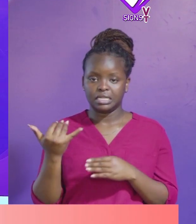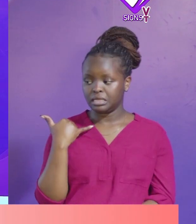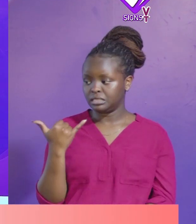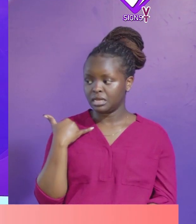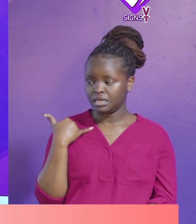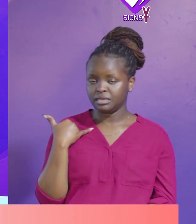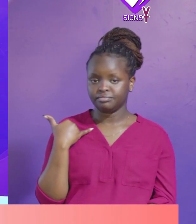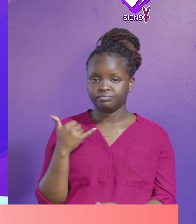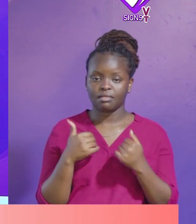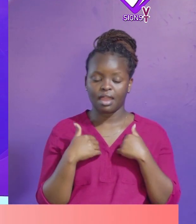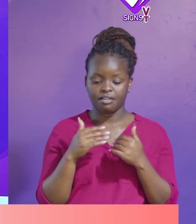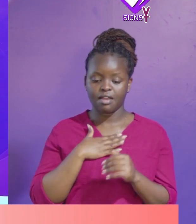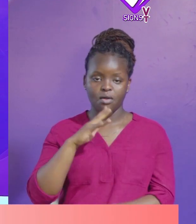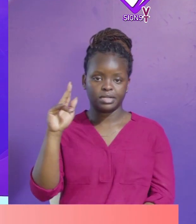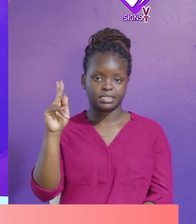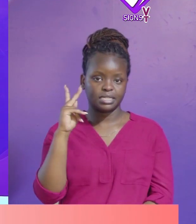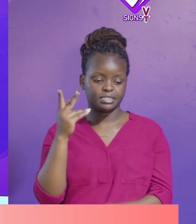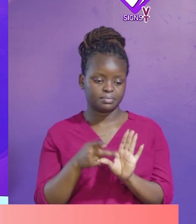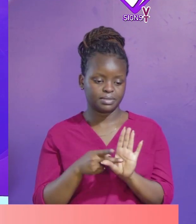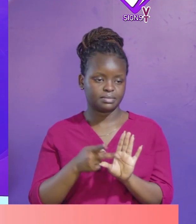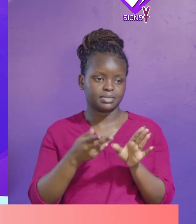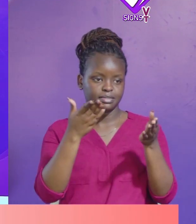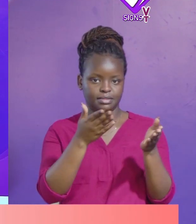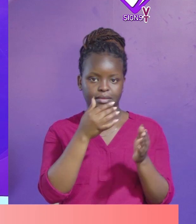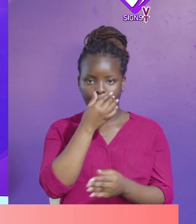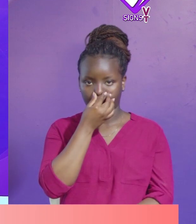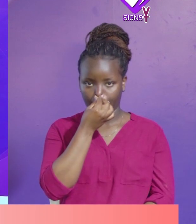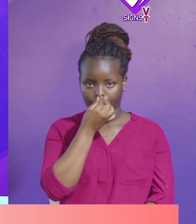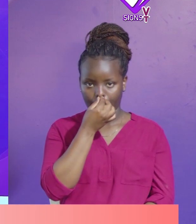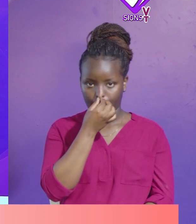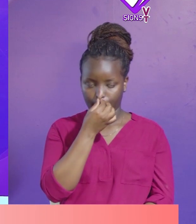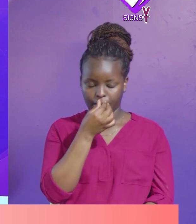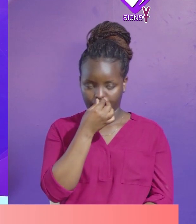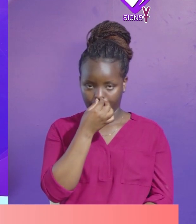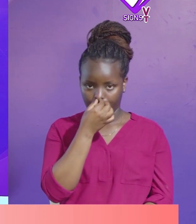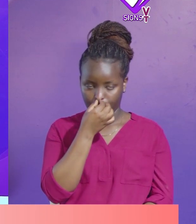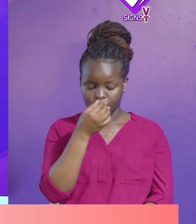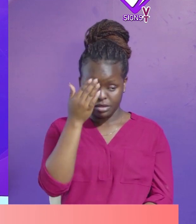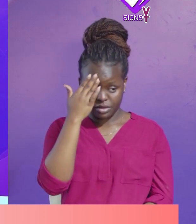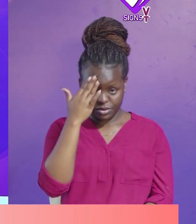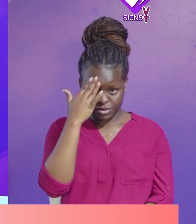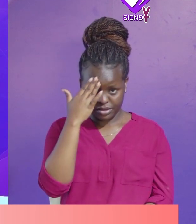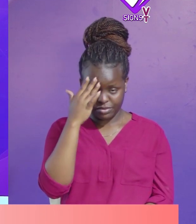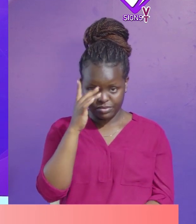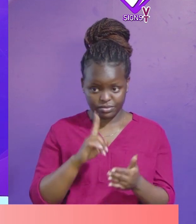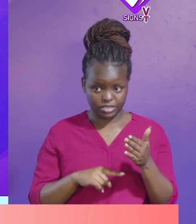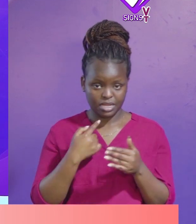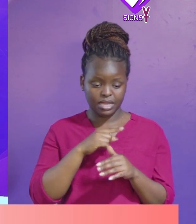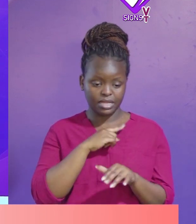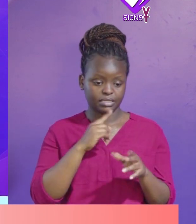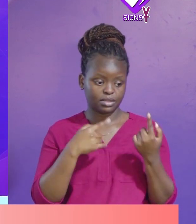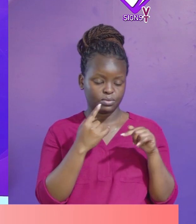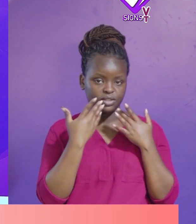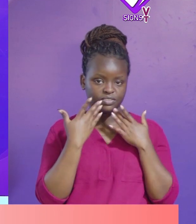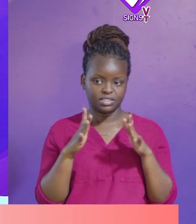we had our Kenyans also participating in the same discipline, knowing that we already won